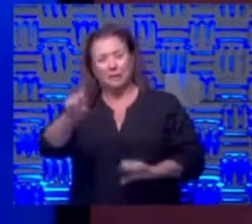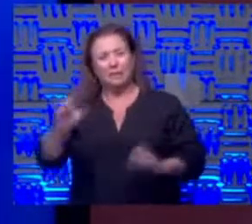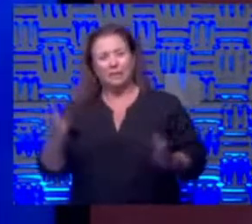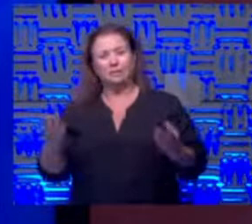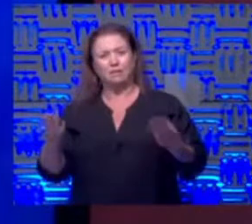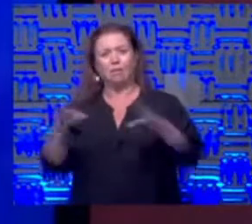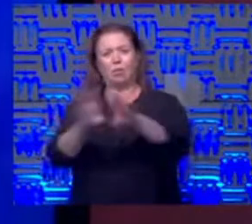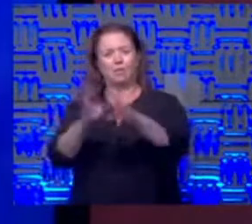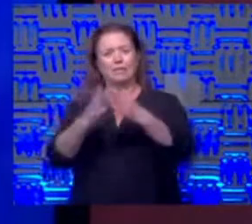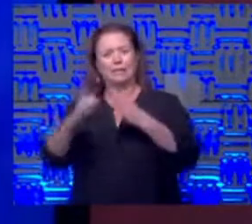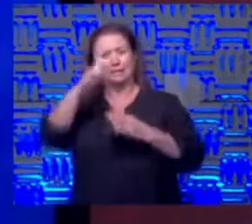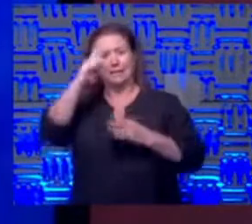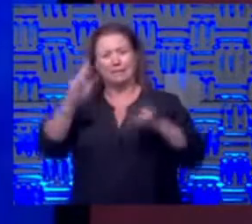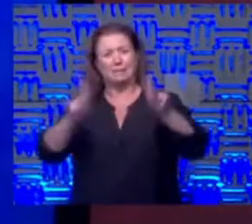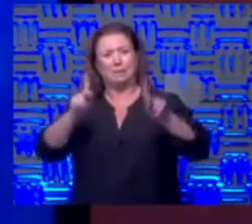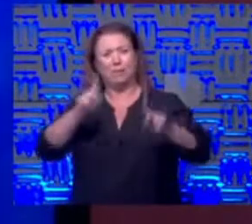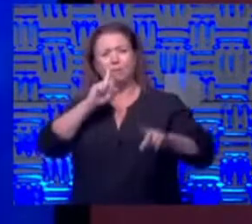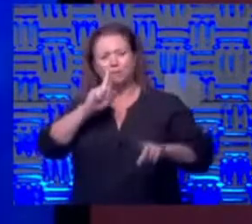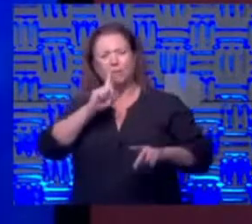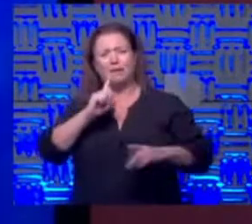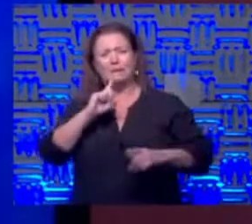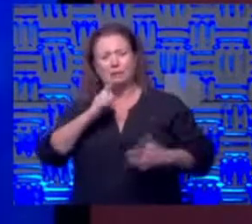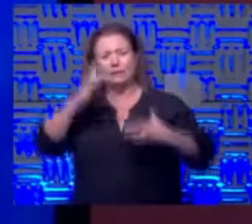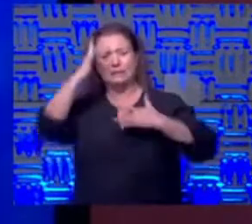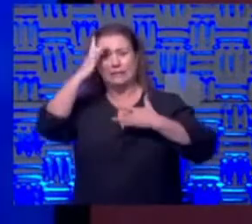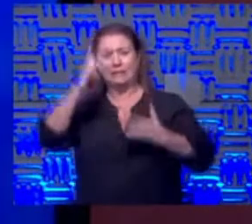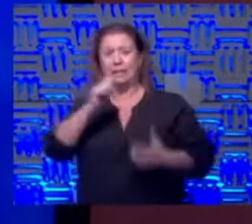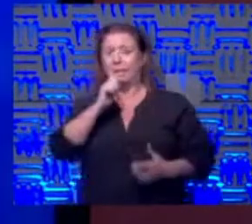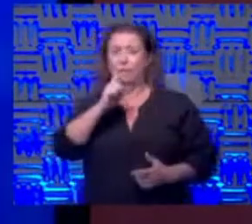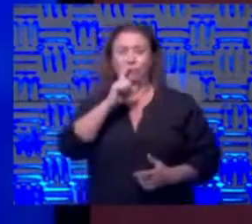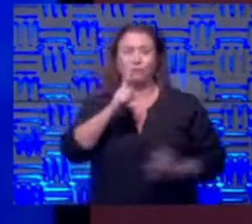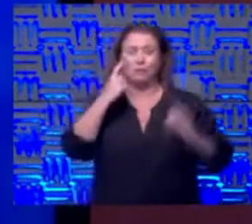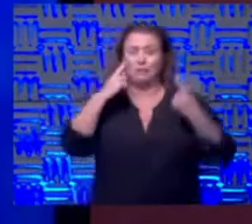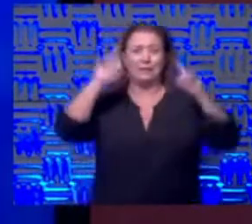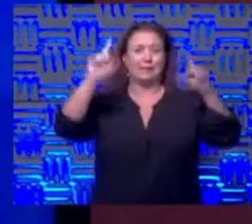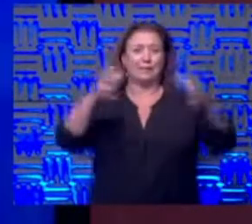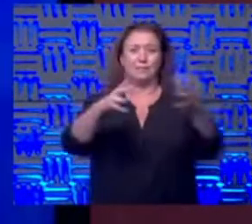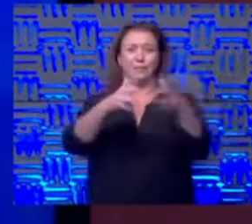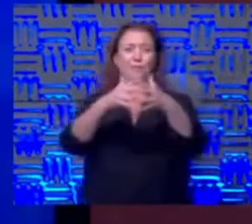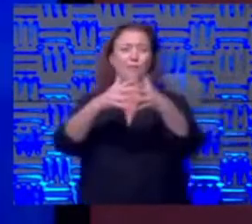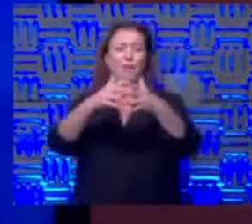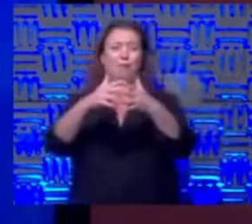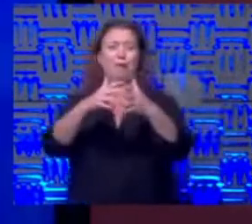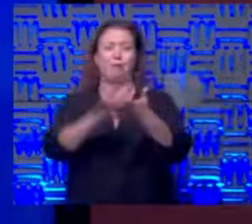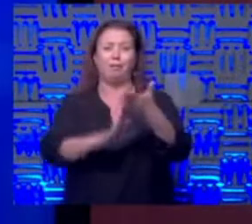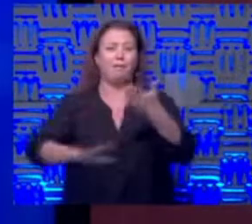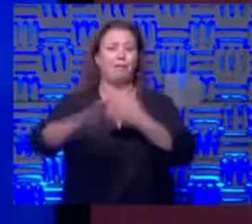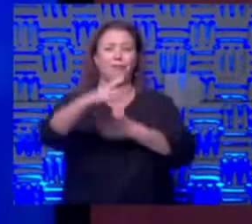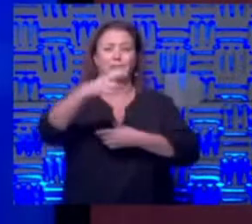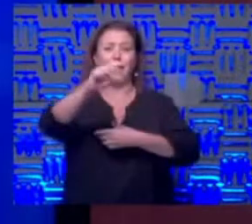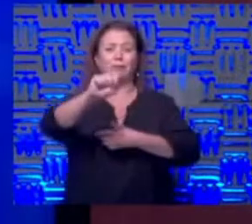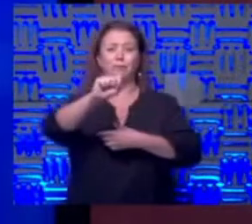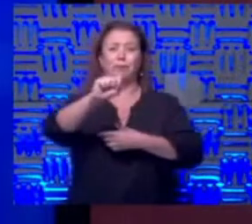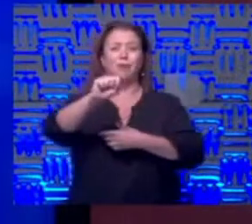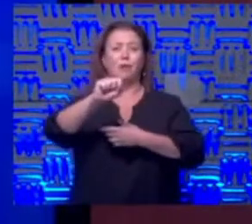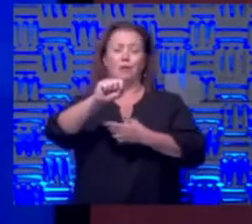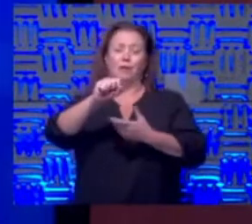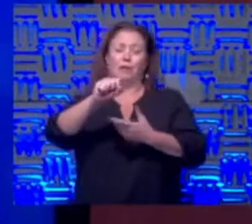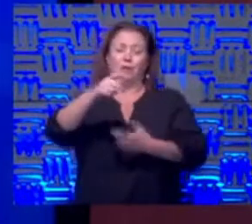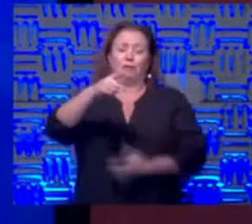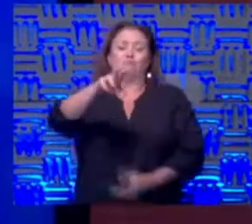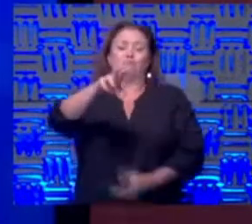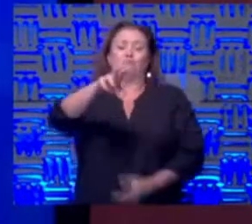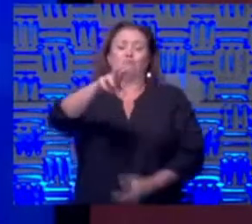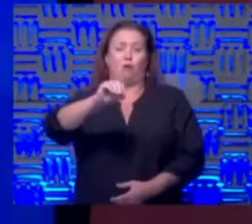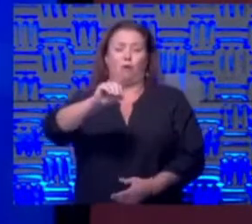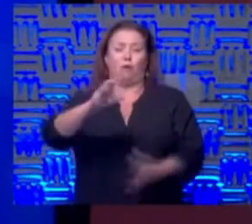that? I'm still not sure we're going to have a successful football season this year in college or high school or pros. And I don't know that. I think